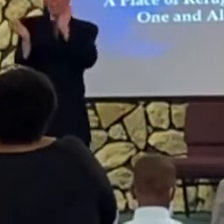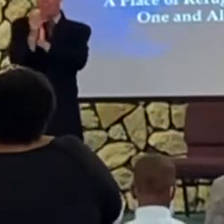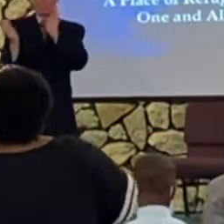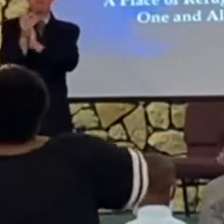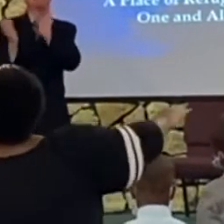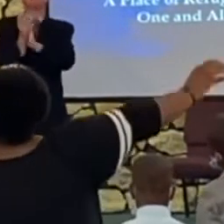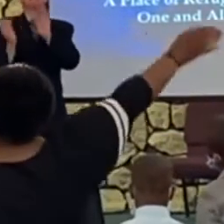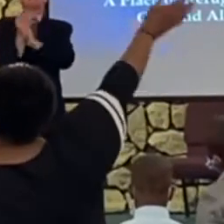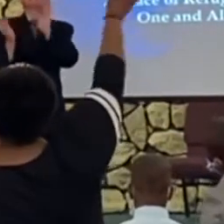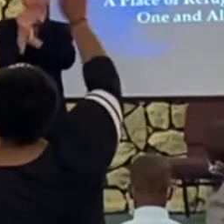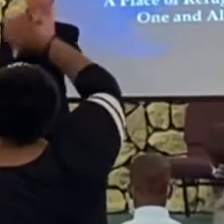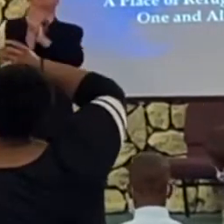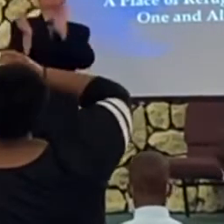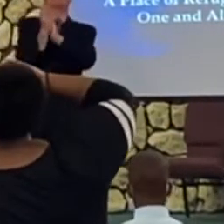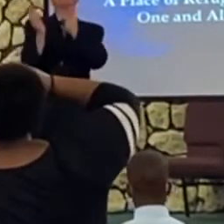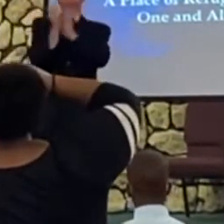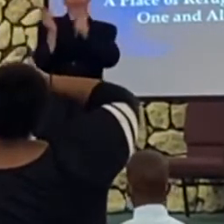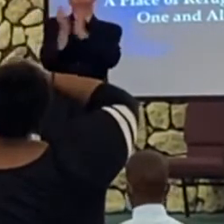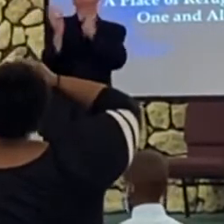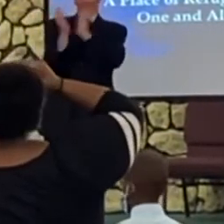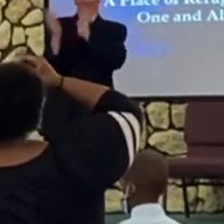to Jesus.